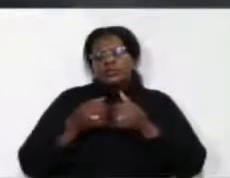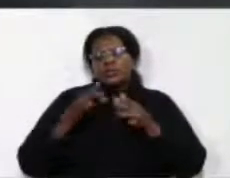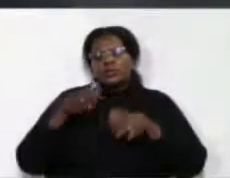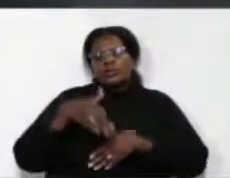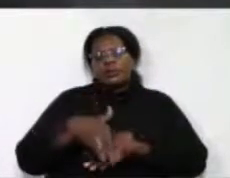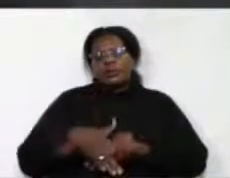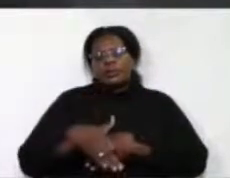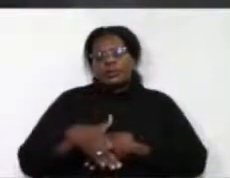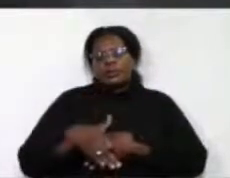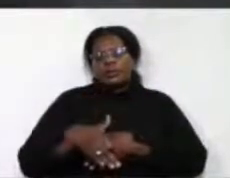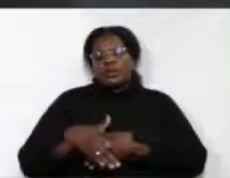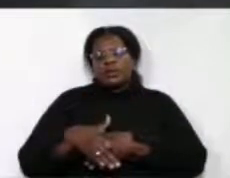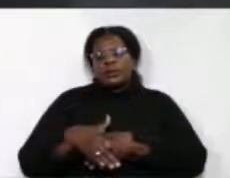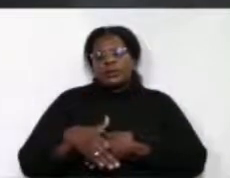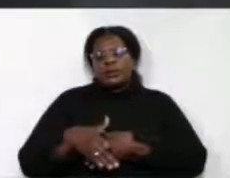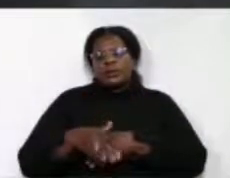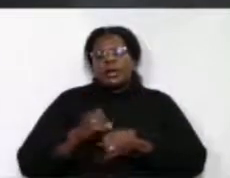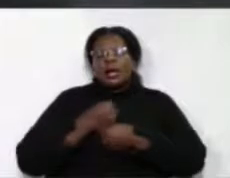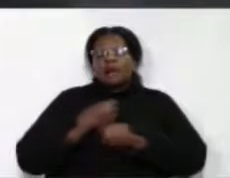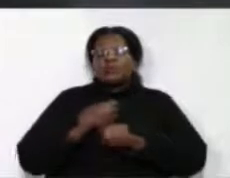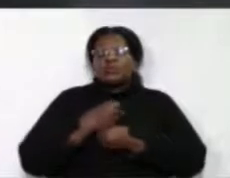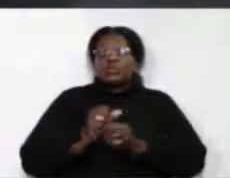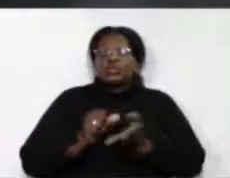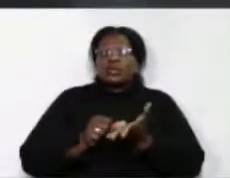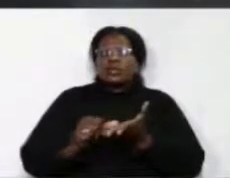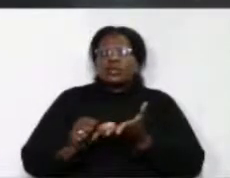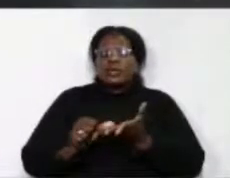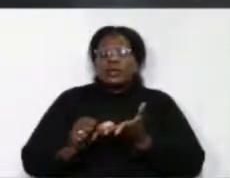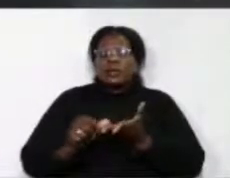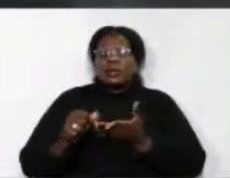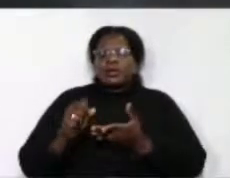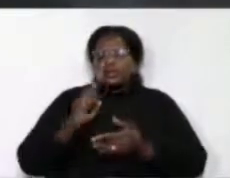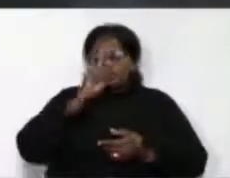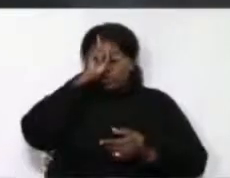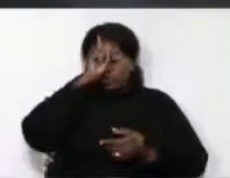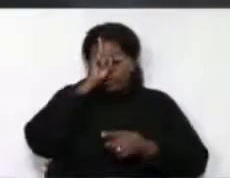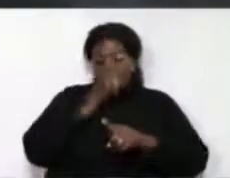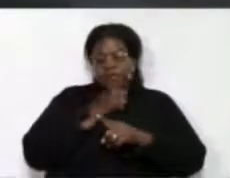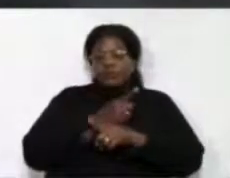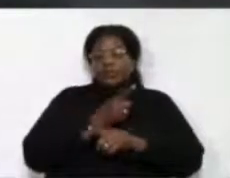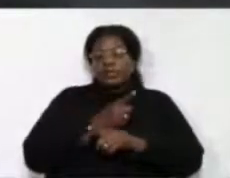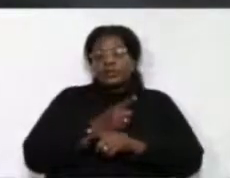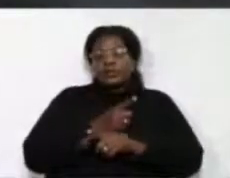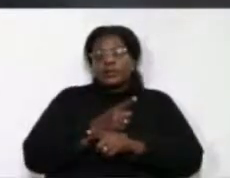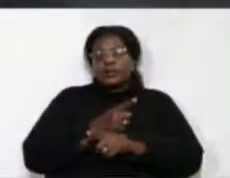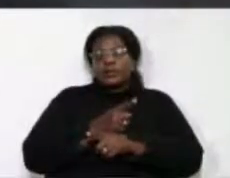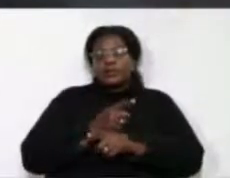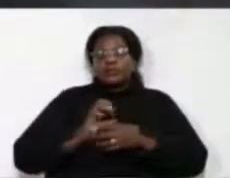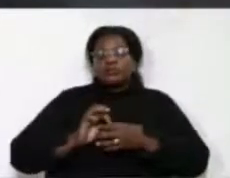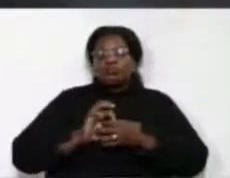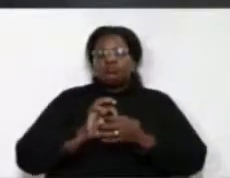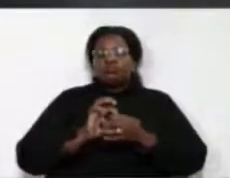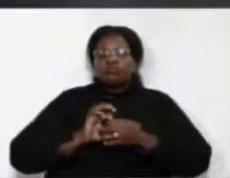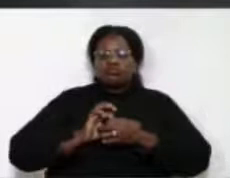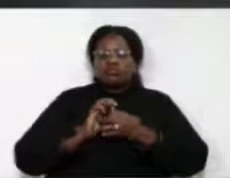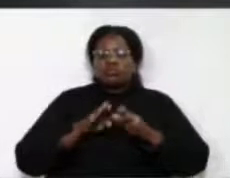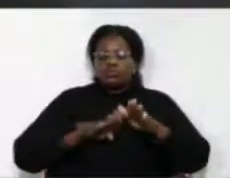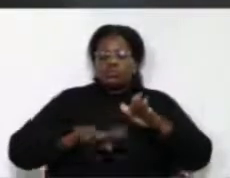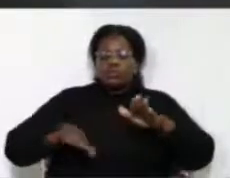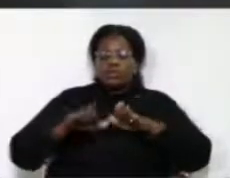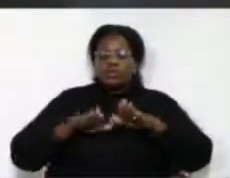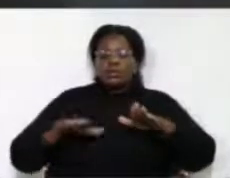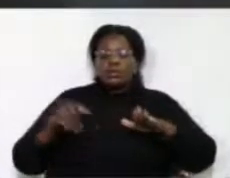a project funded by the German government, implemented by GIZ